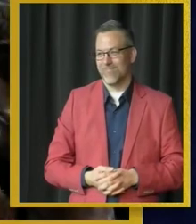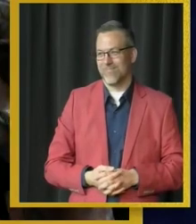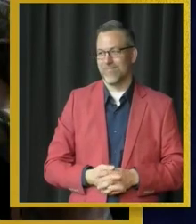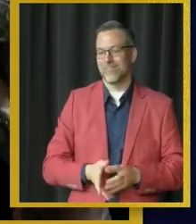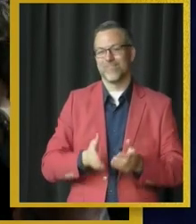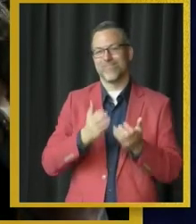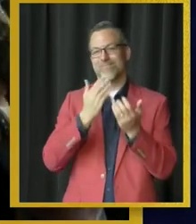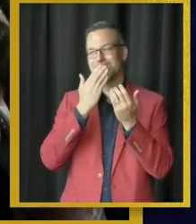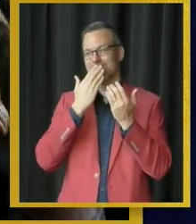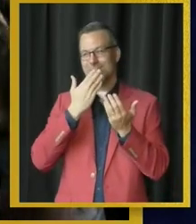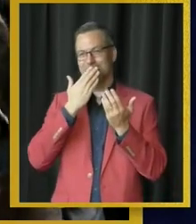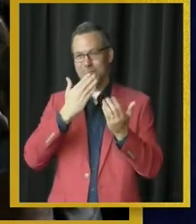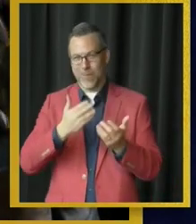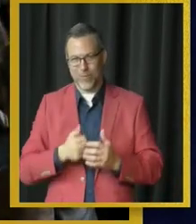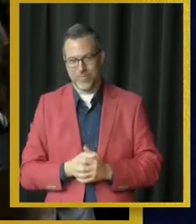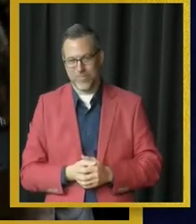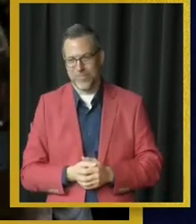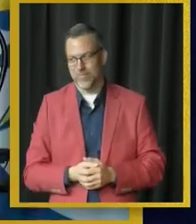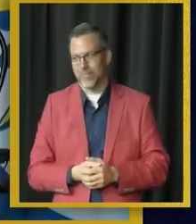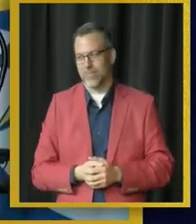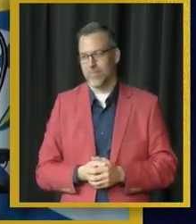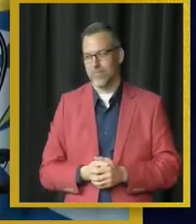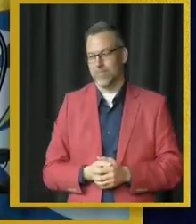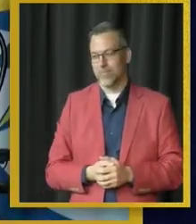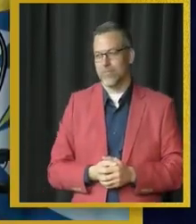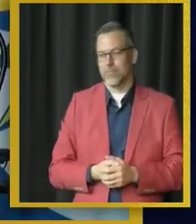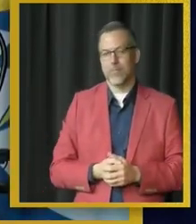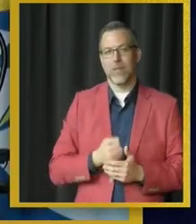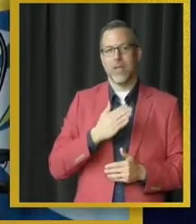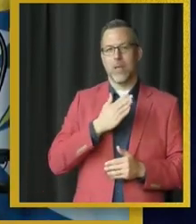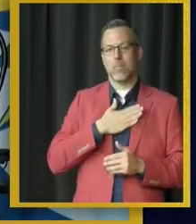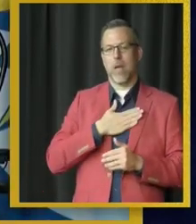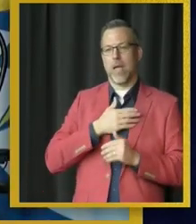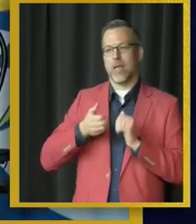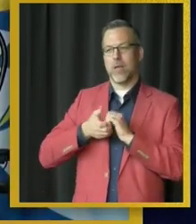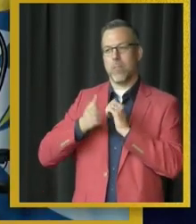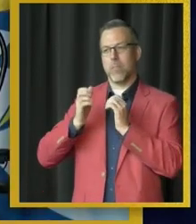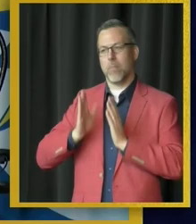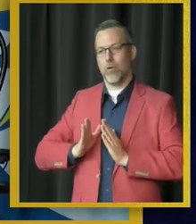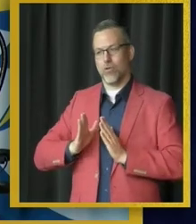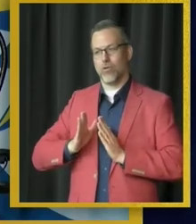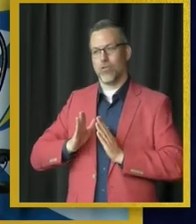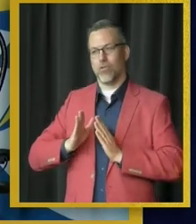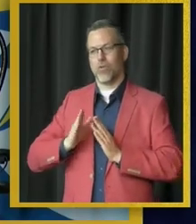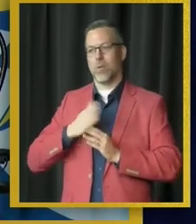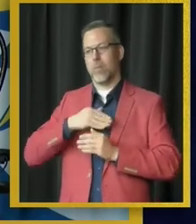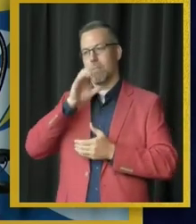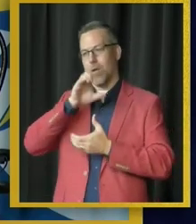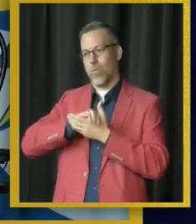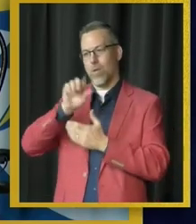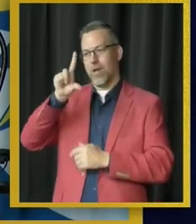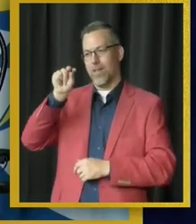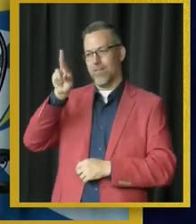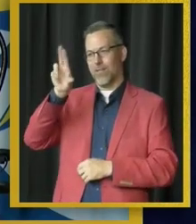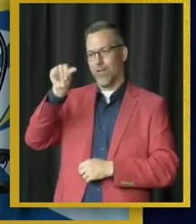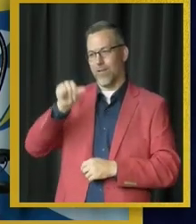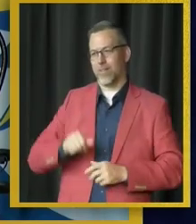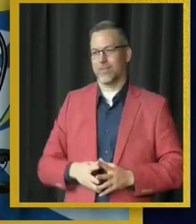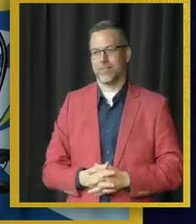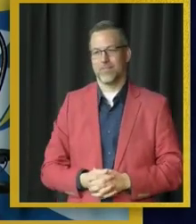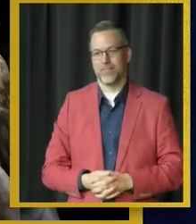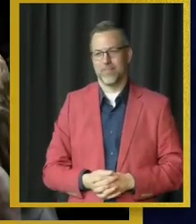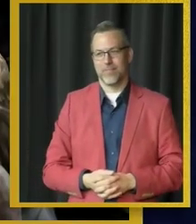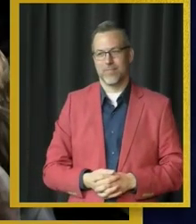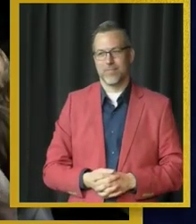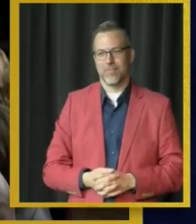Thank you. And then my partner in all of this these years, my wife, Laura. Thank you for being